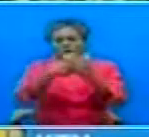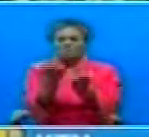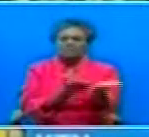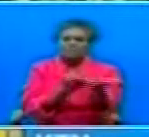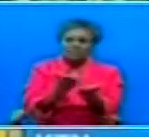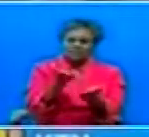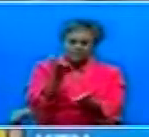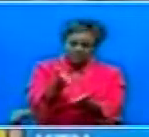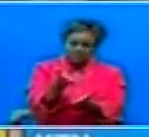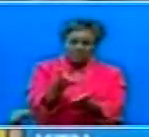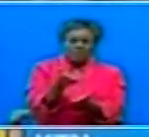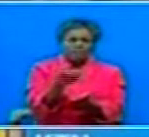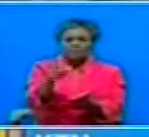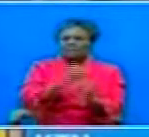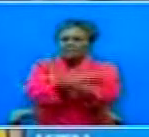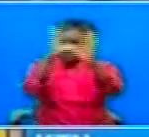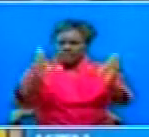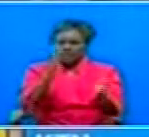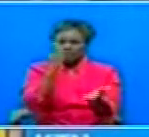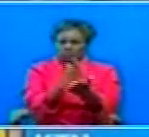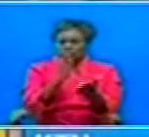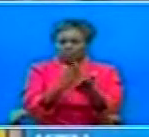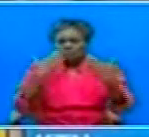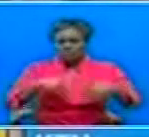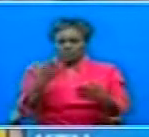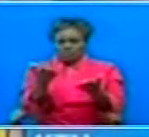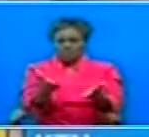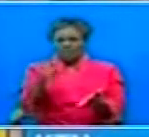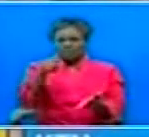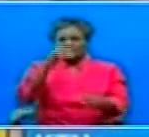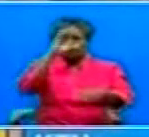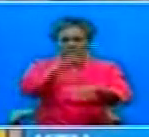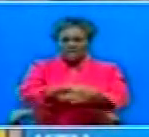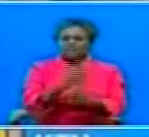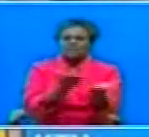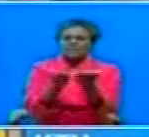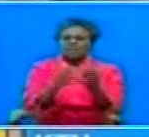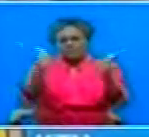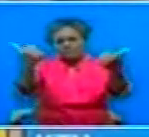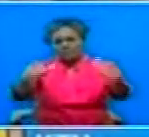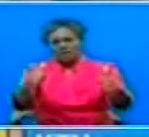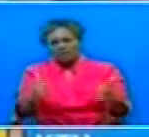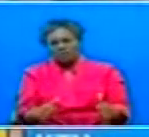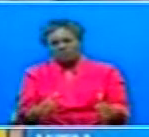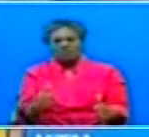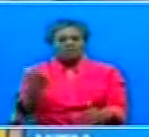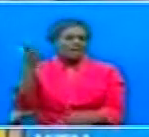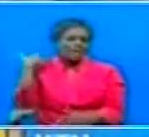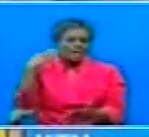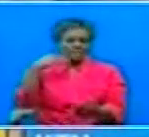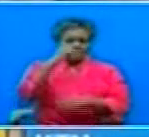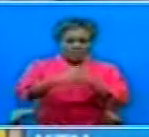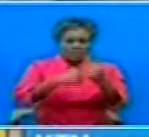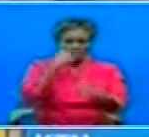are money bound. It's very clear to the people of Makueni that they have not gotten services. In fact, the last financial